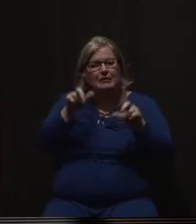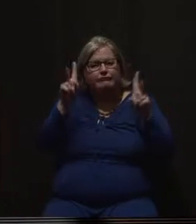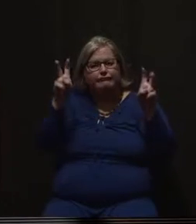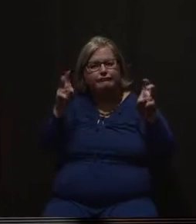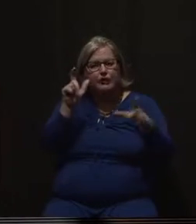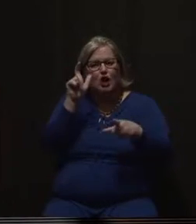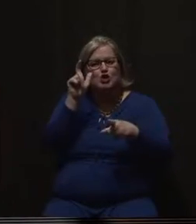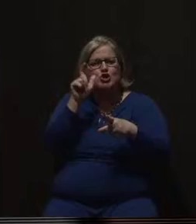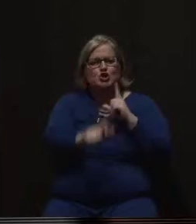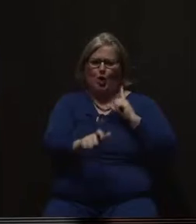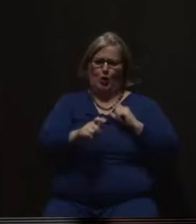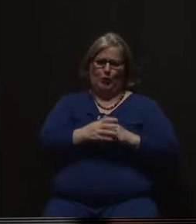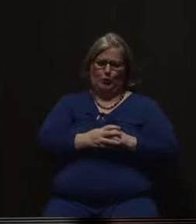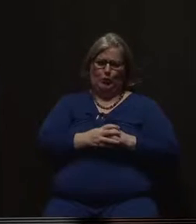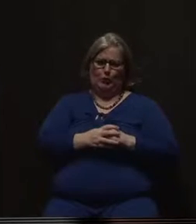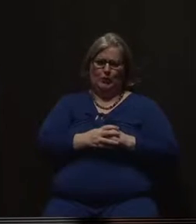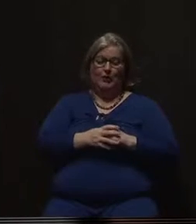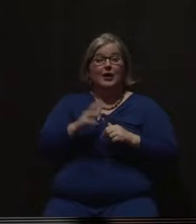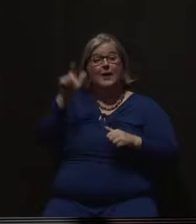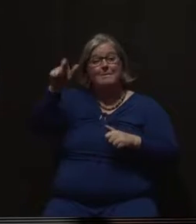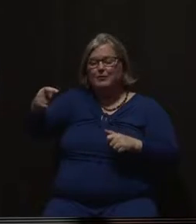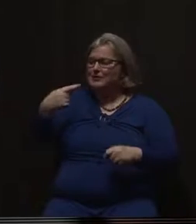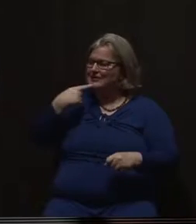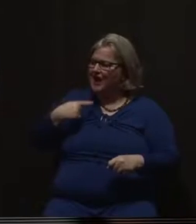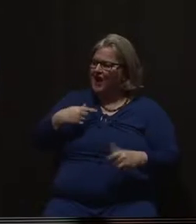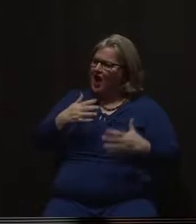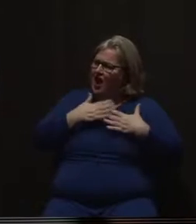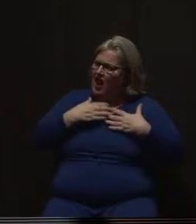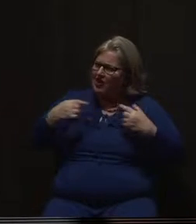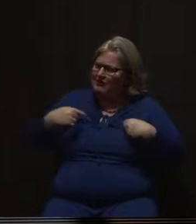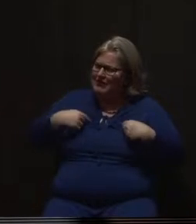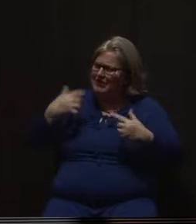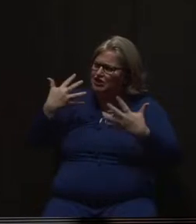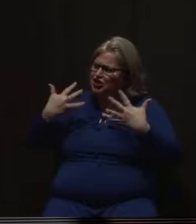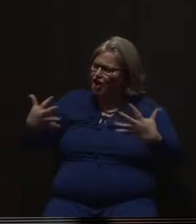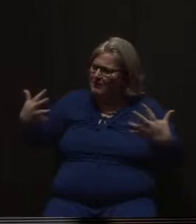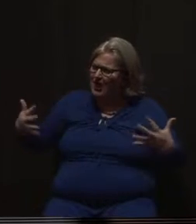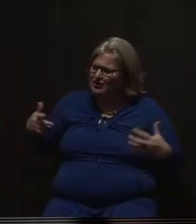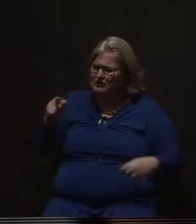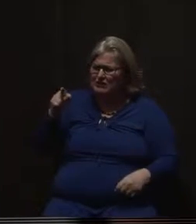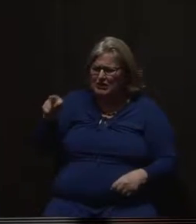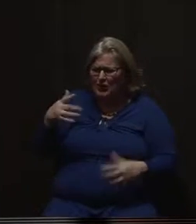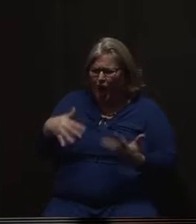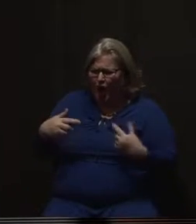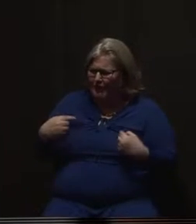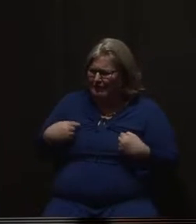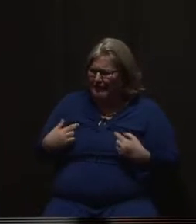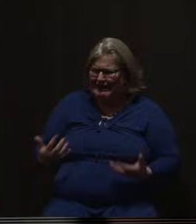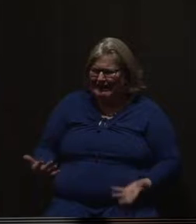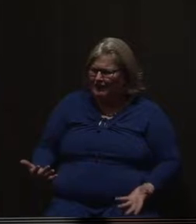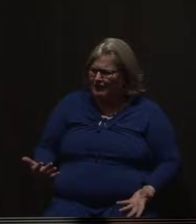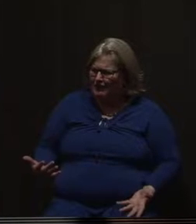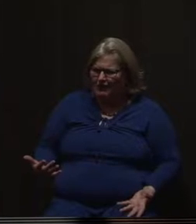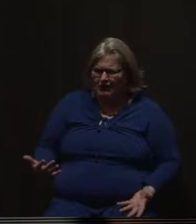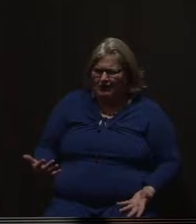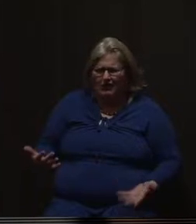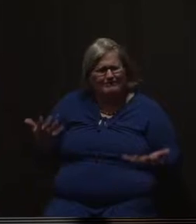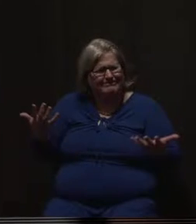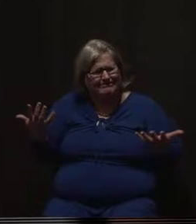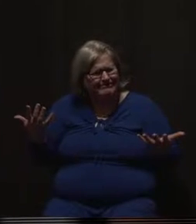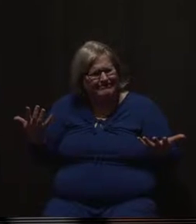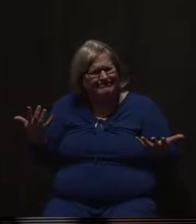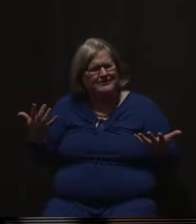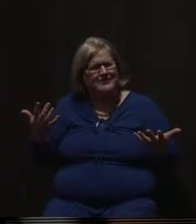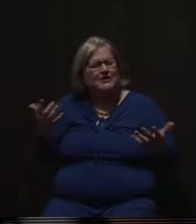say to us, oh, I love you so much, and you think, but you're really hurting me, but I'm just doing it out of love. And what I mean by love